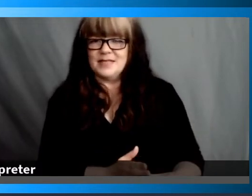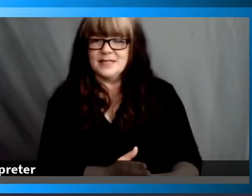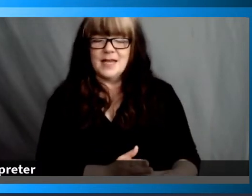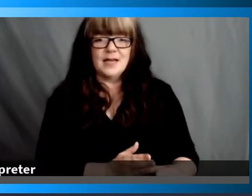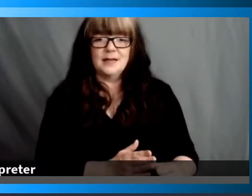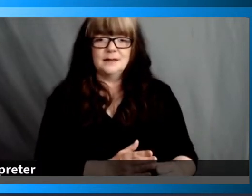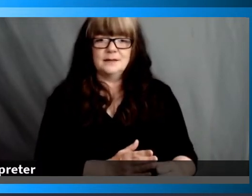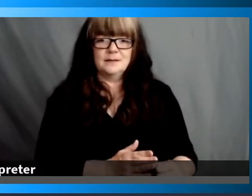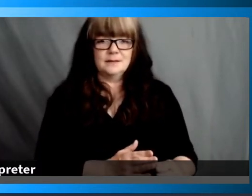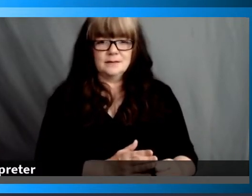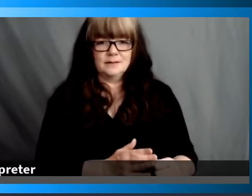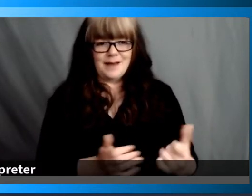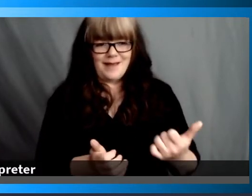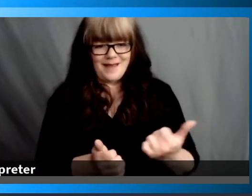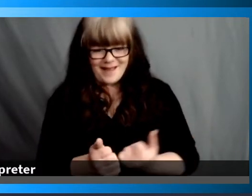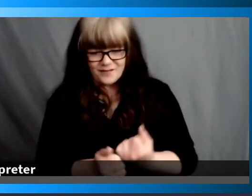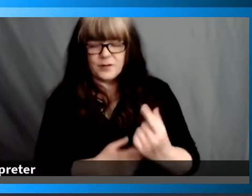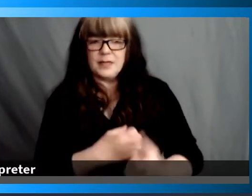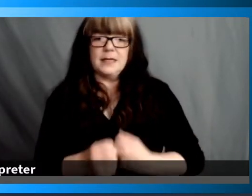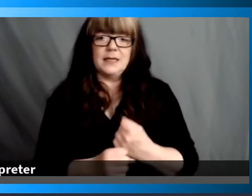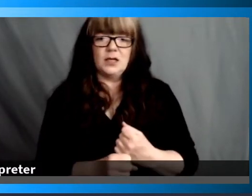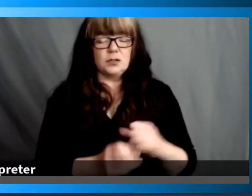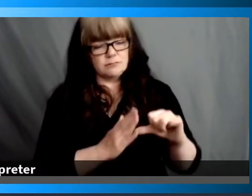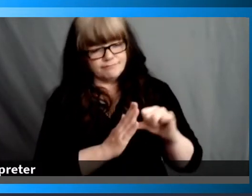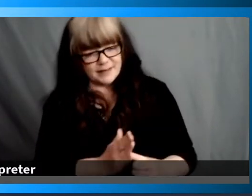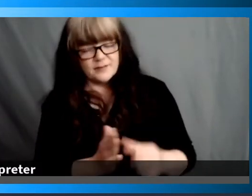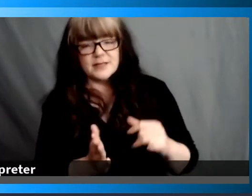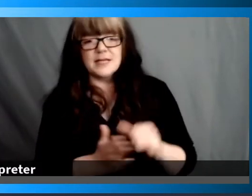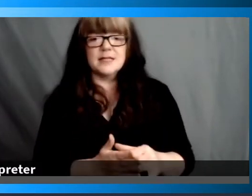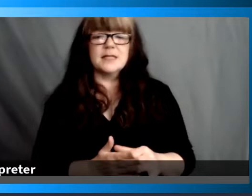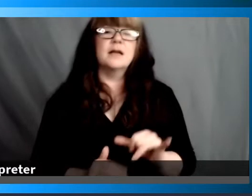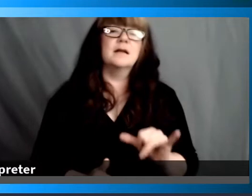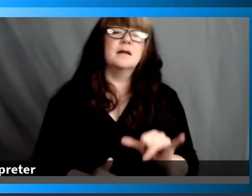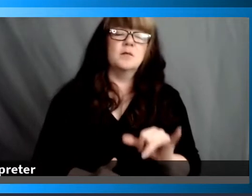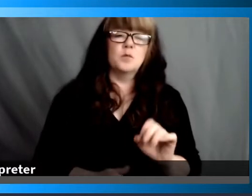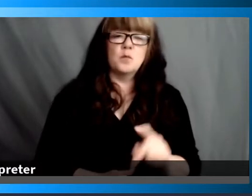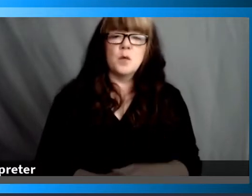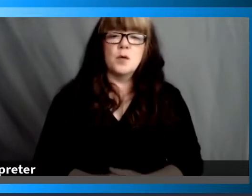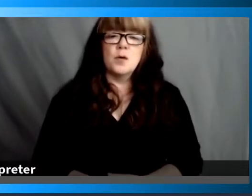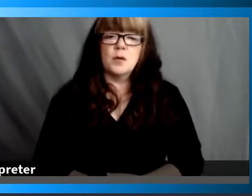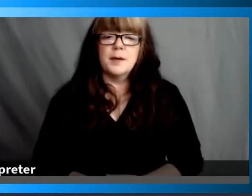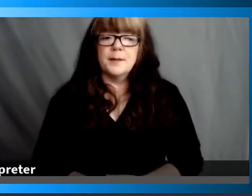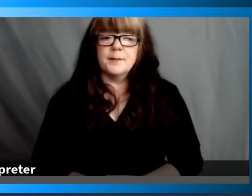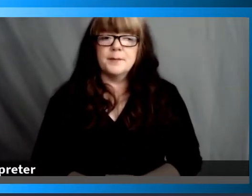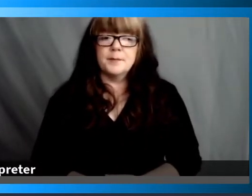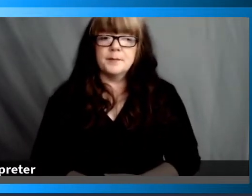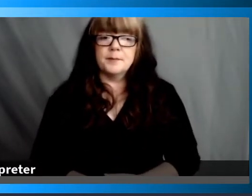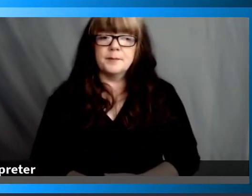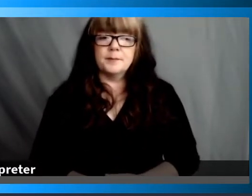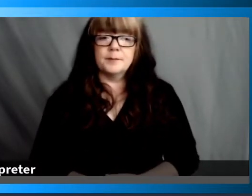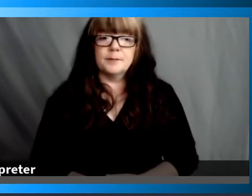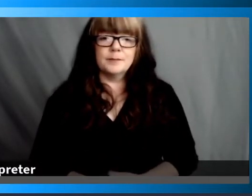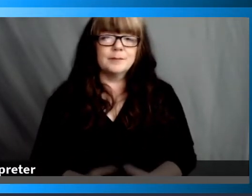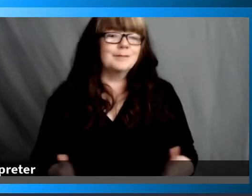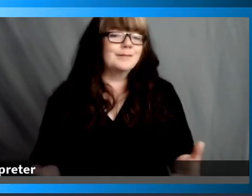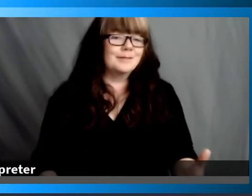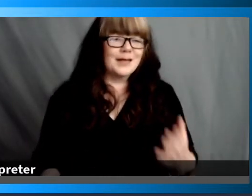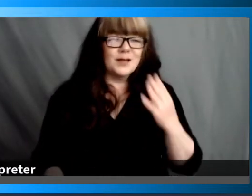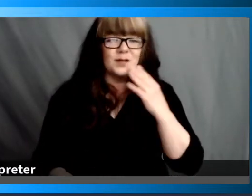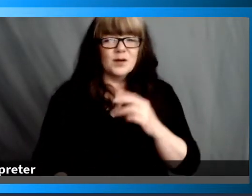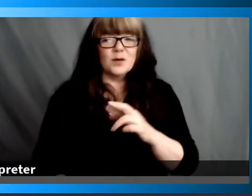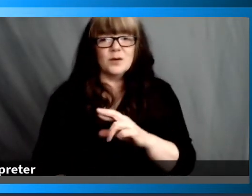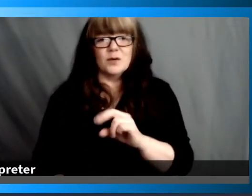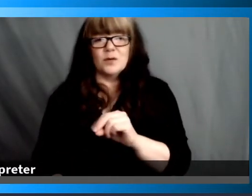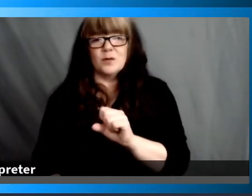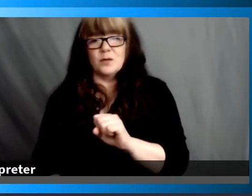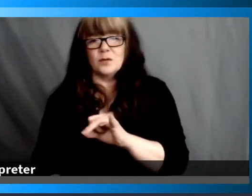Like that's always the part she would always write back to, is like, he doesn't really, like even when Rosita was being